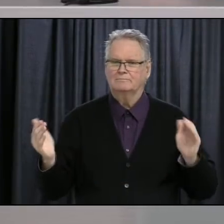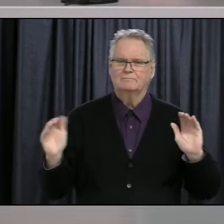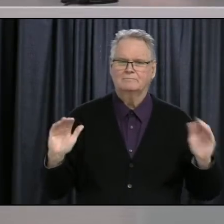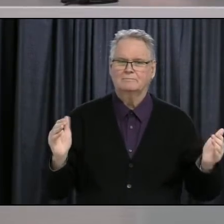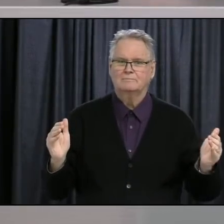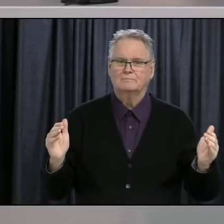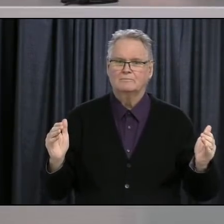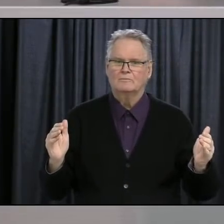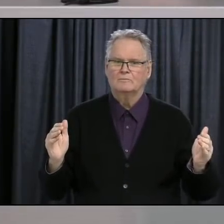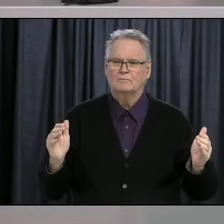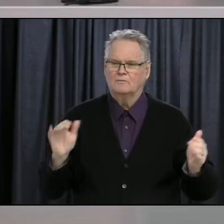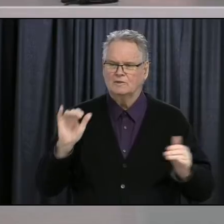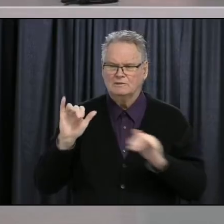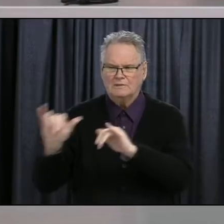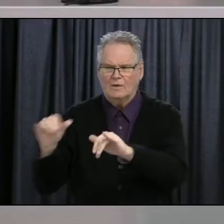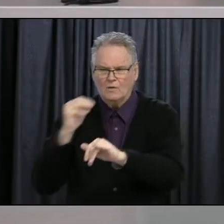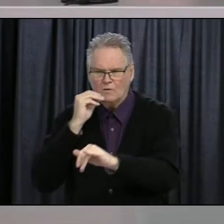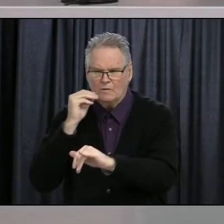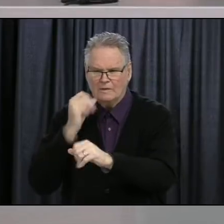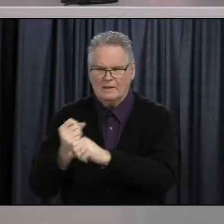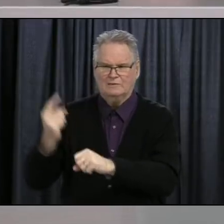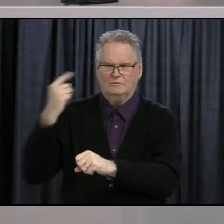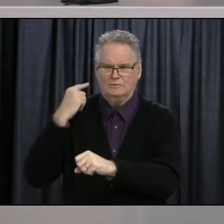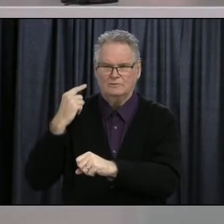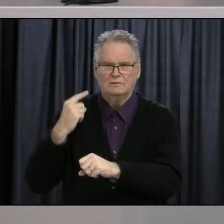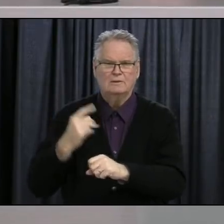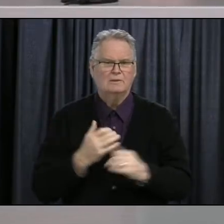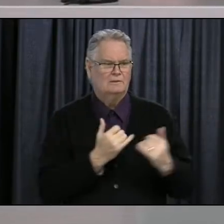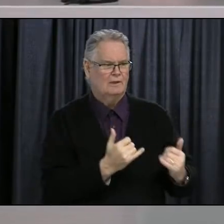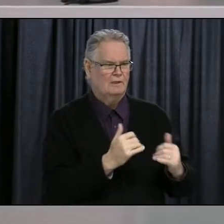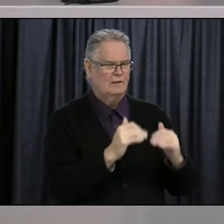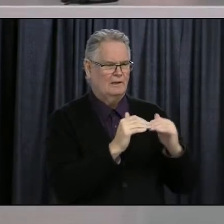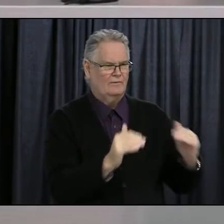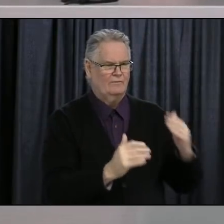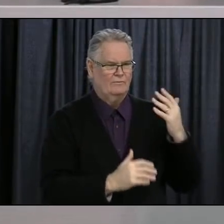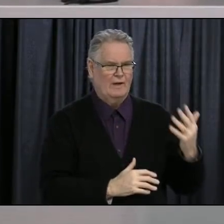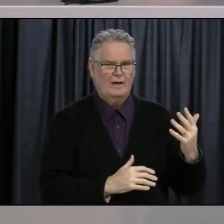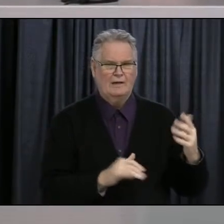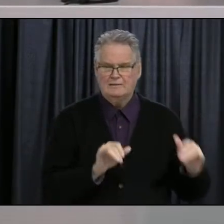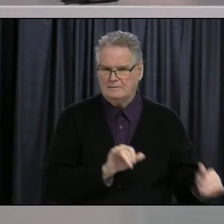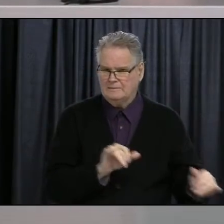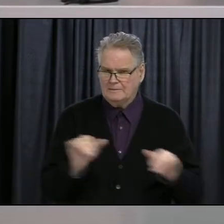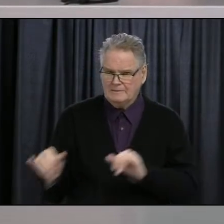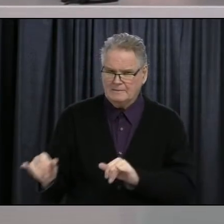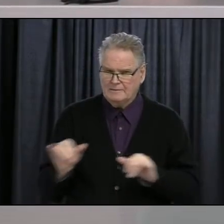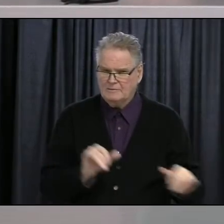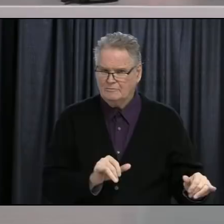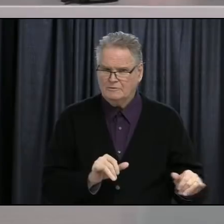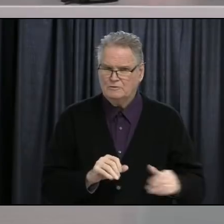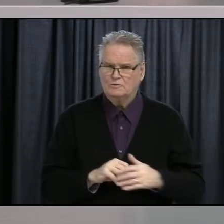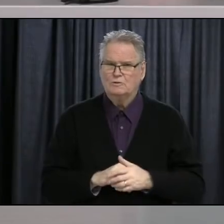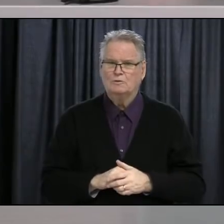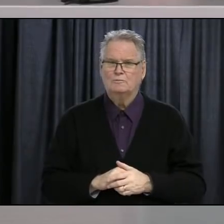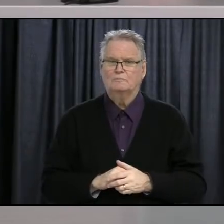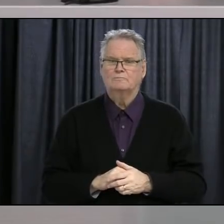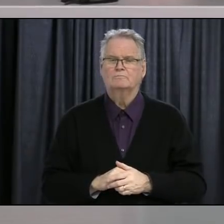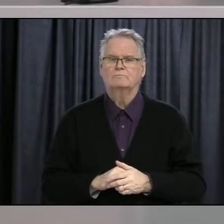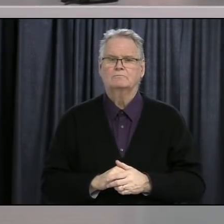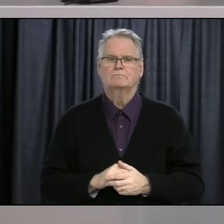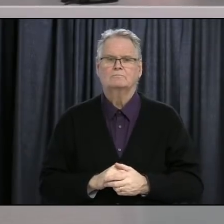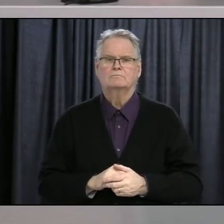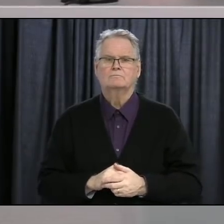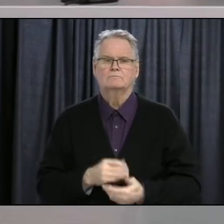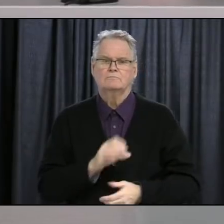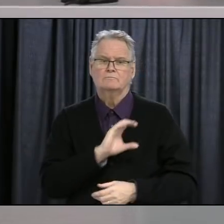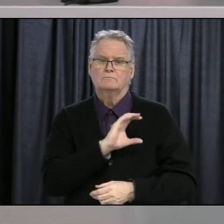law enforcement or peace officers in a public health state of emergency? Even though some of the recommendations we're making might not be